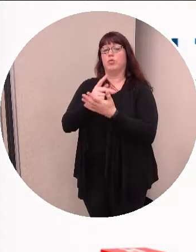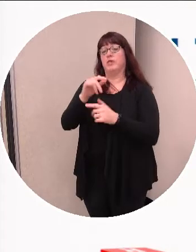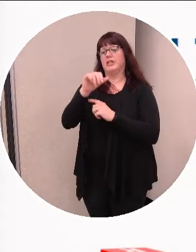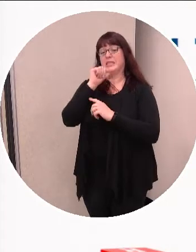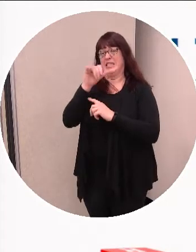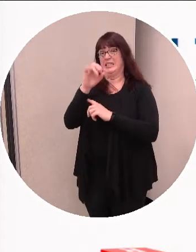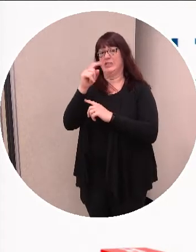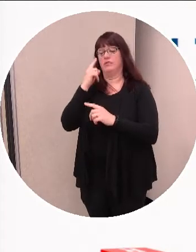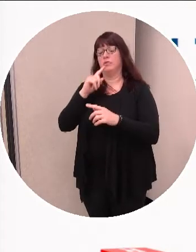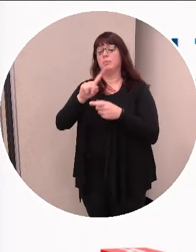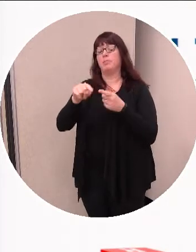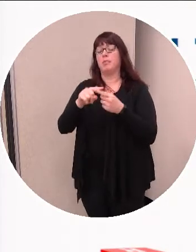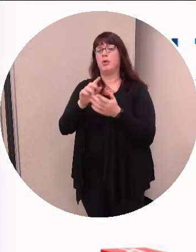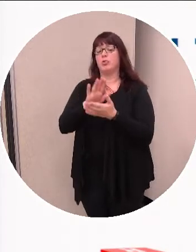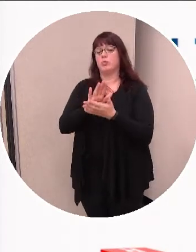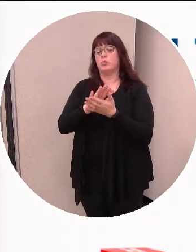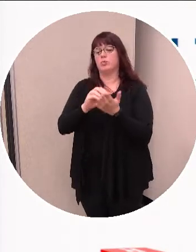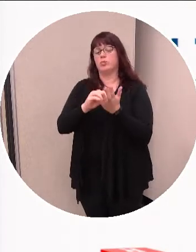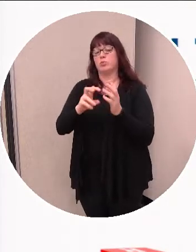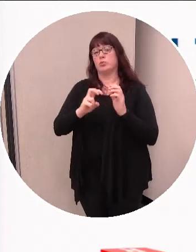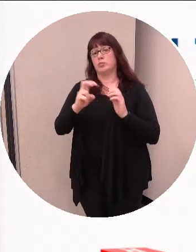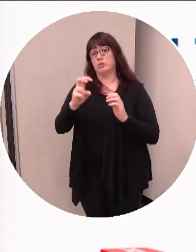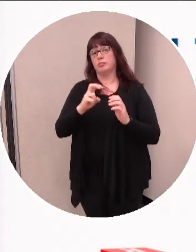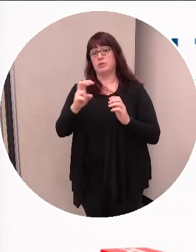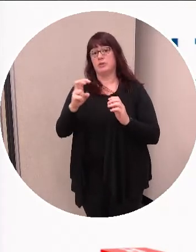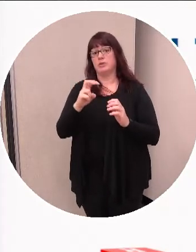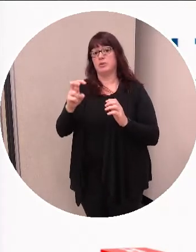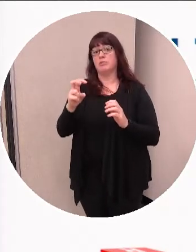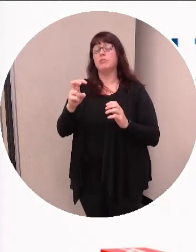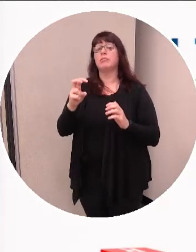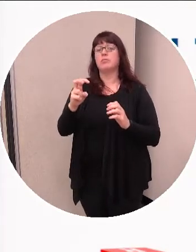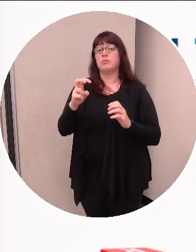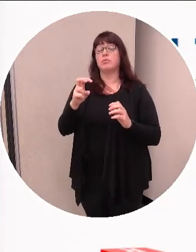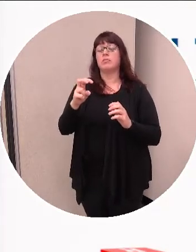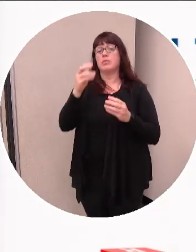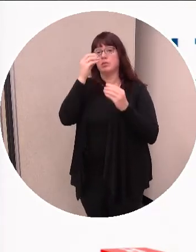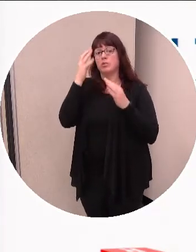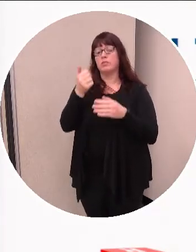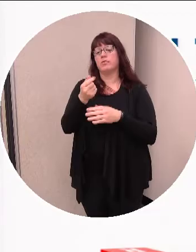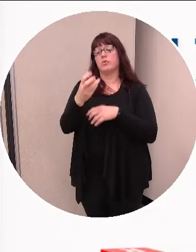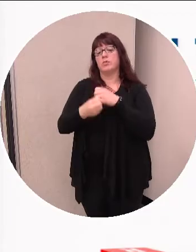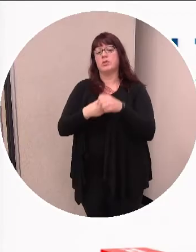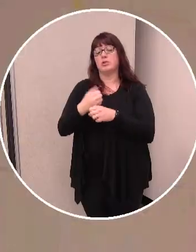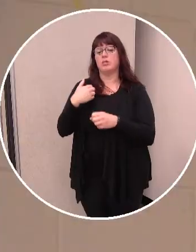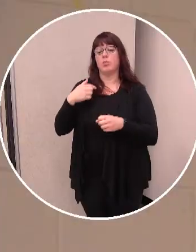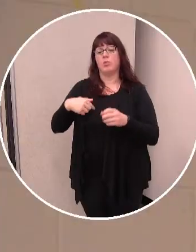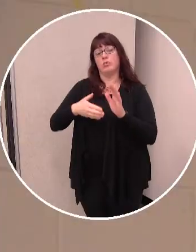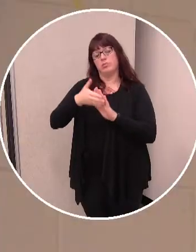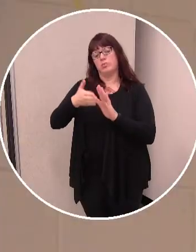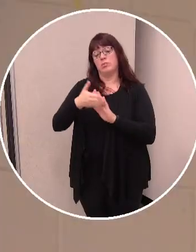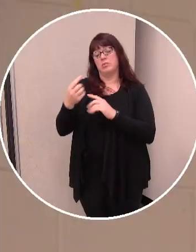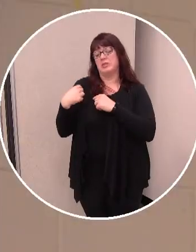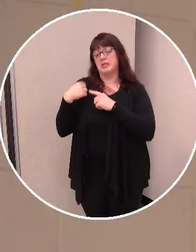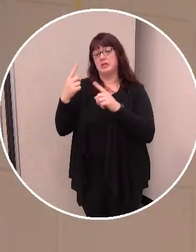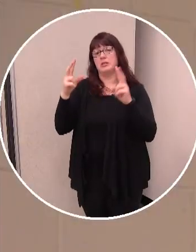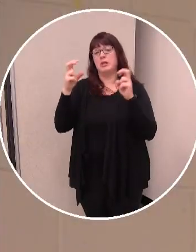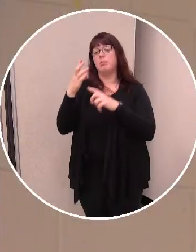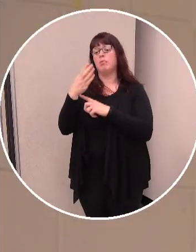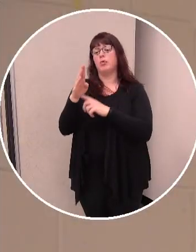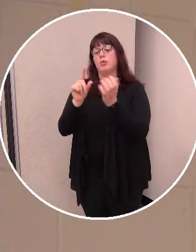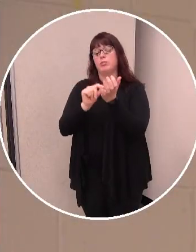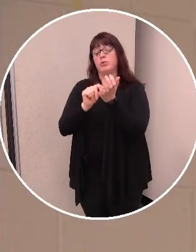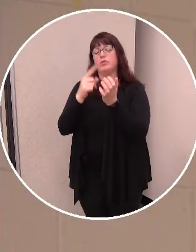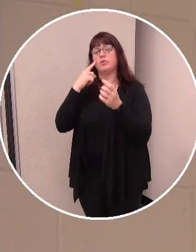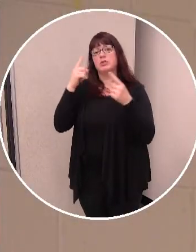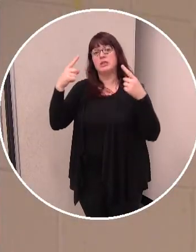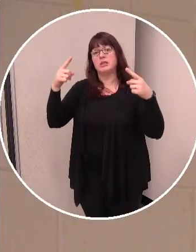Risk Register at the time, a number of years ago. We've still been operating this as a blueprint for success going forward.